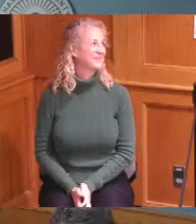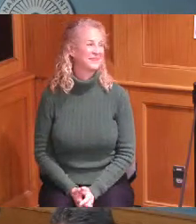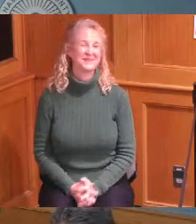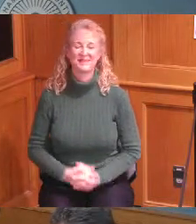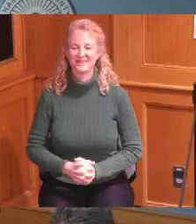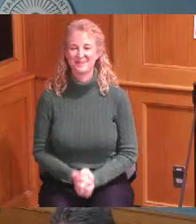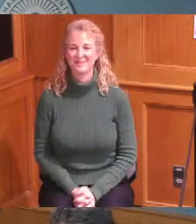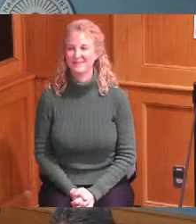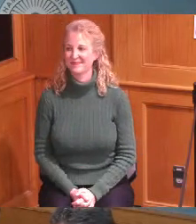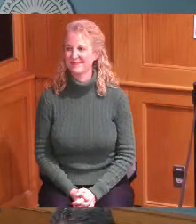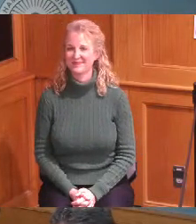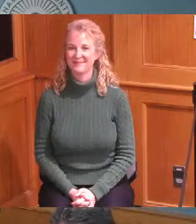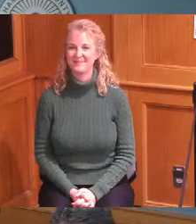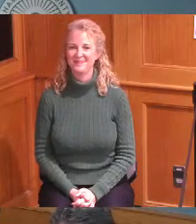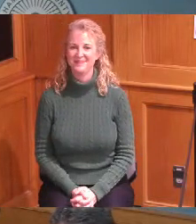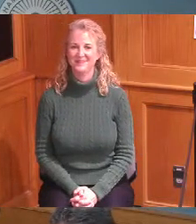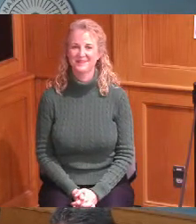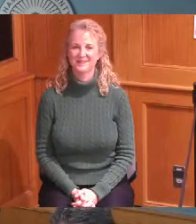Thank you, sir.